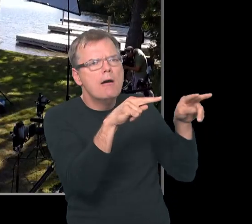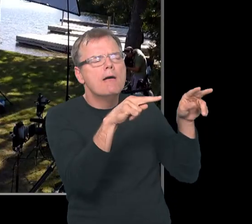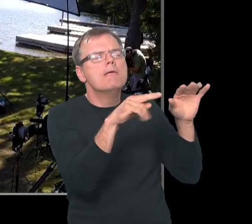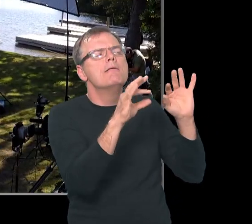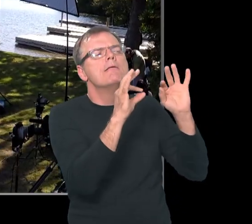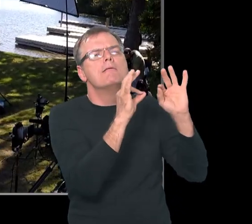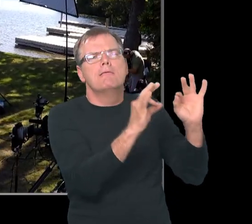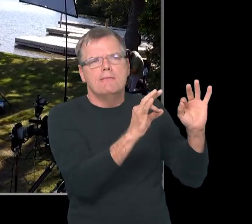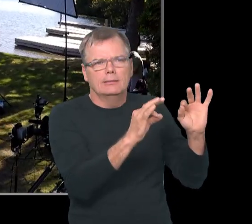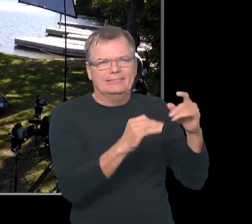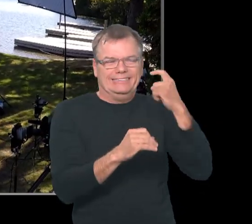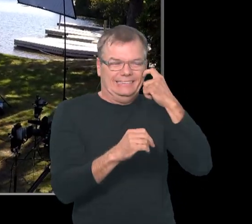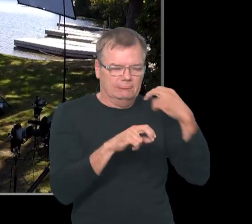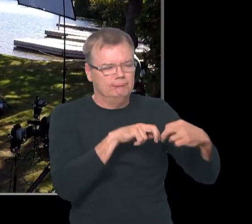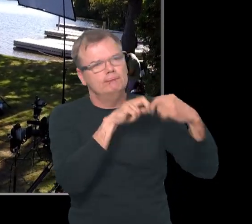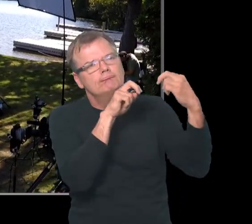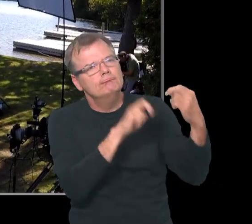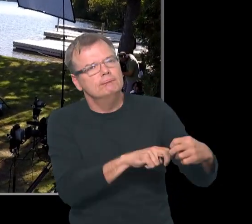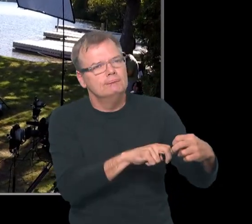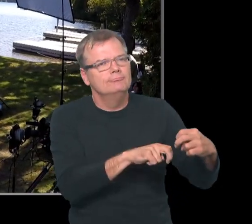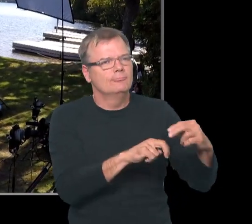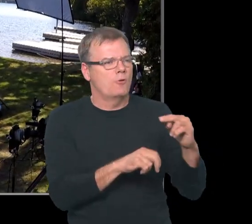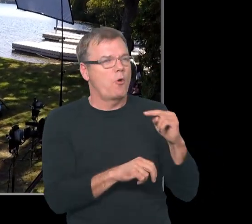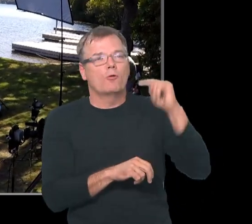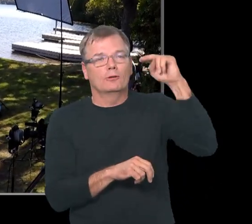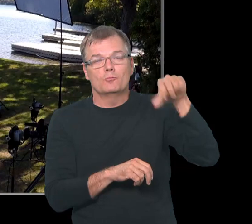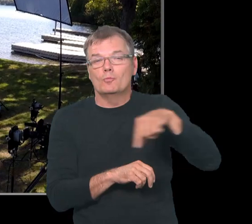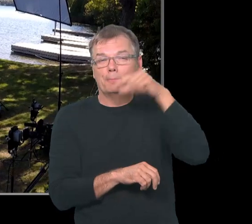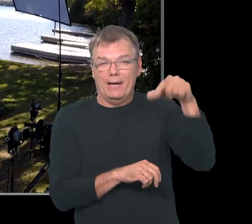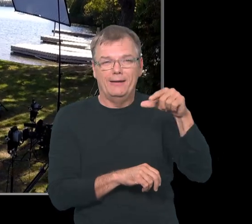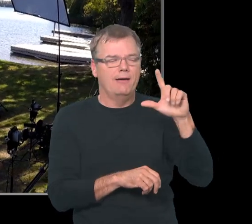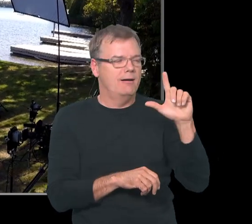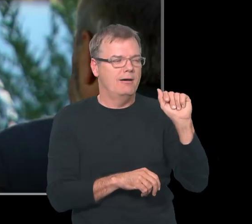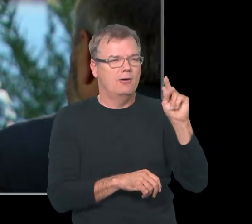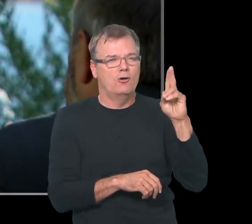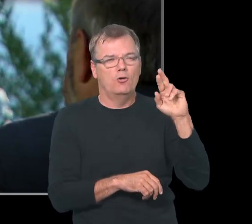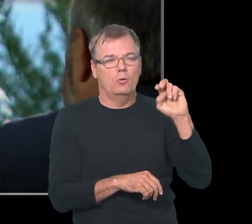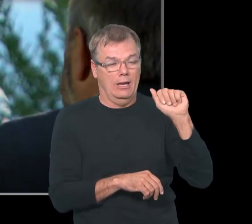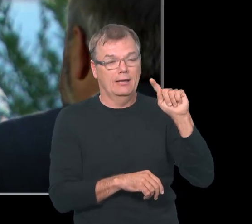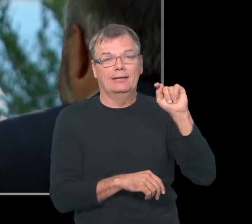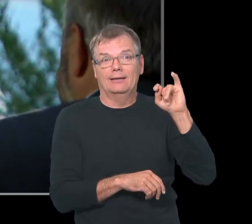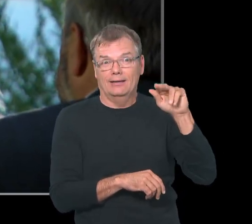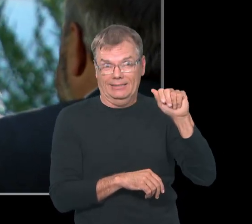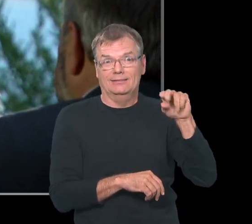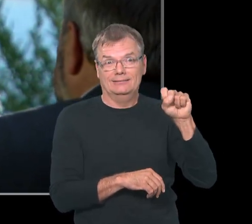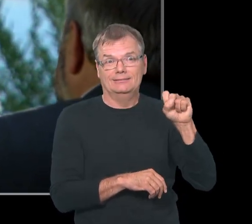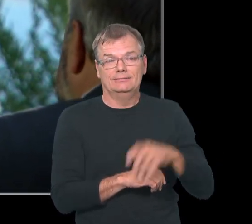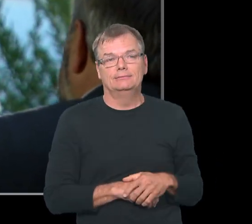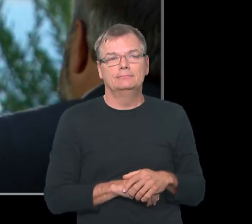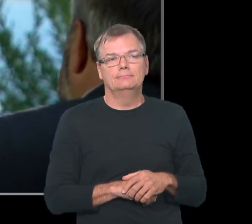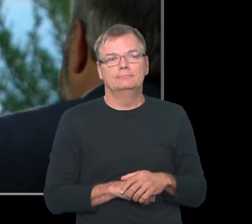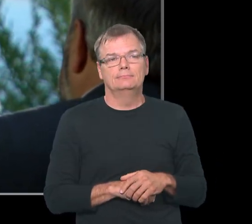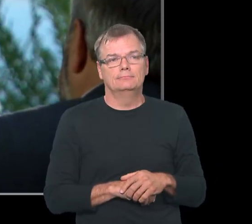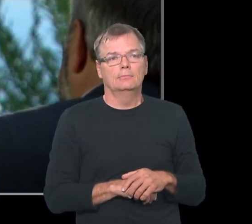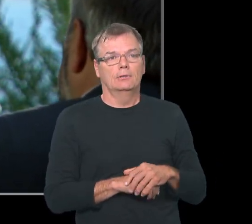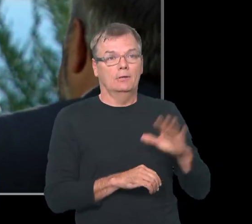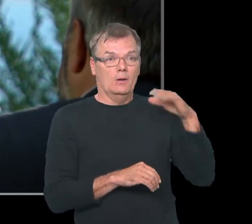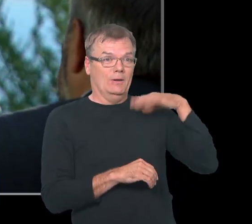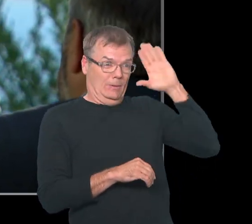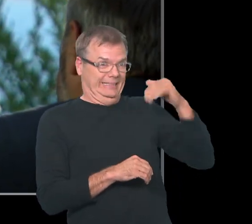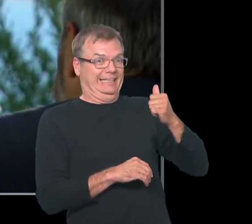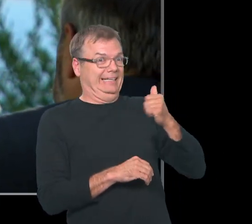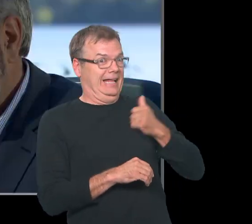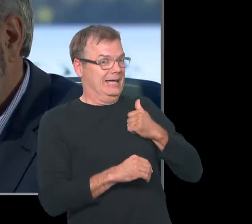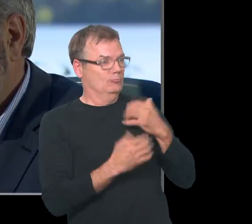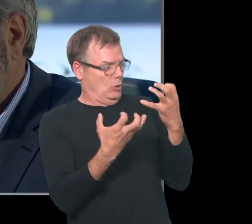We met in the tiny town of Saint-Anne-des-Lacs in the Laurentians. So Canadians say they want